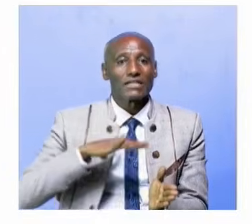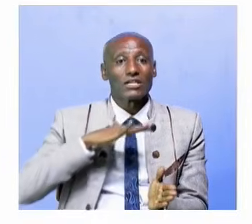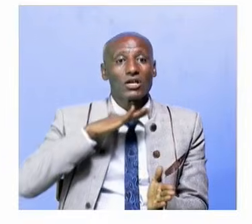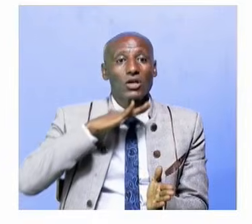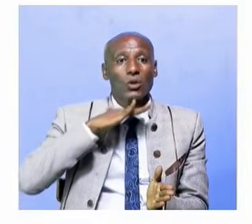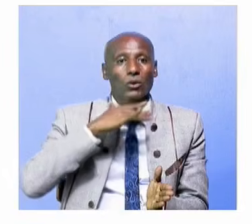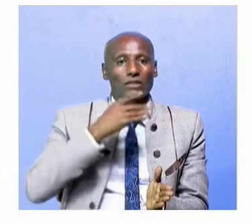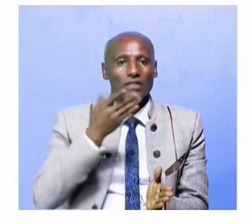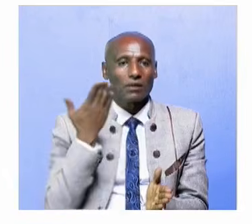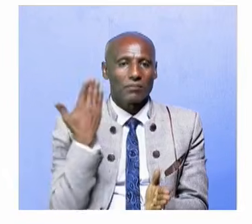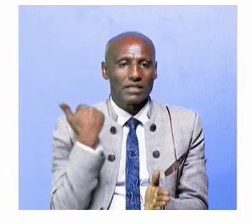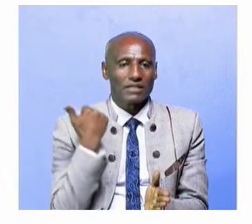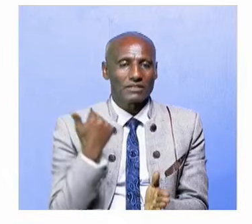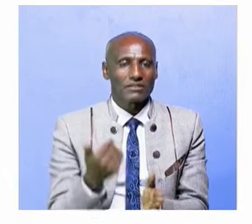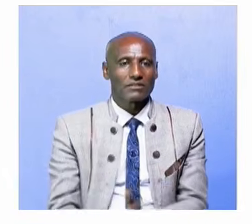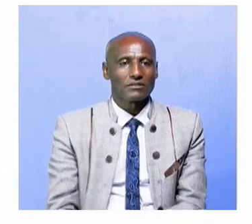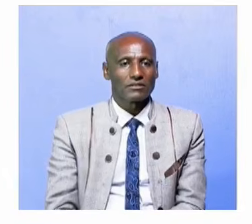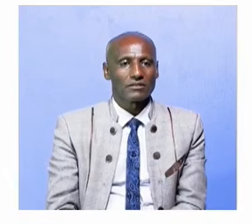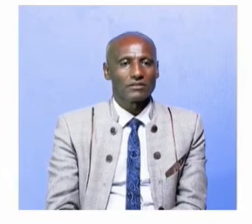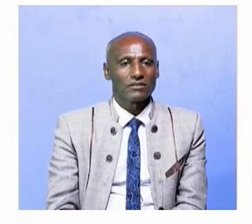contaminated.